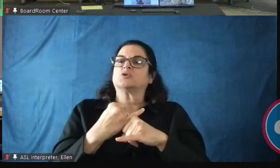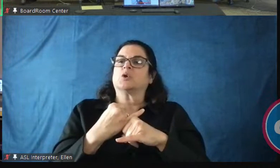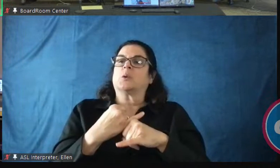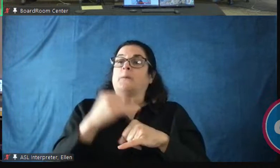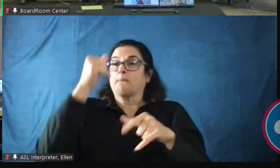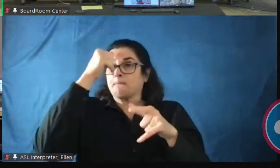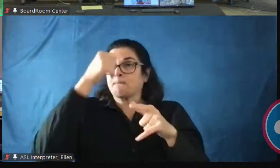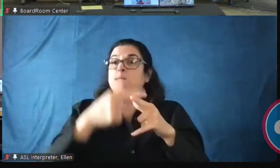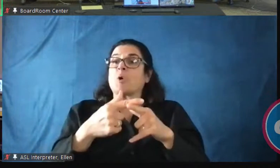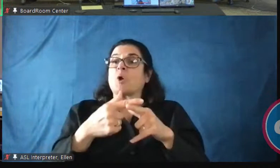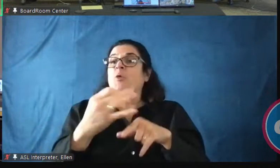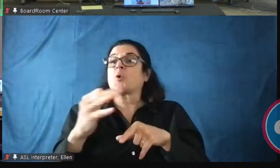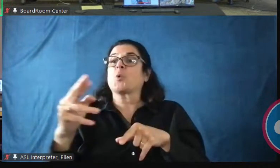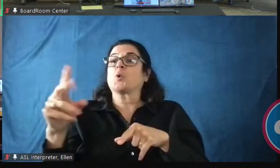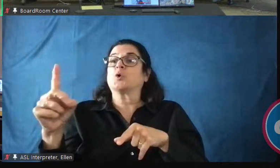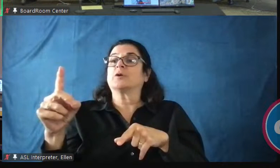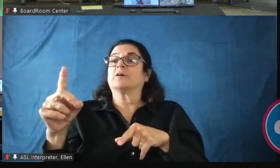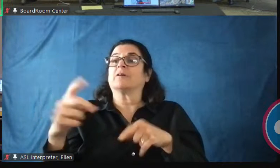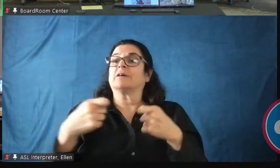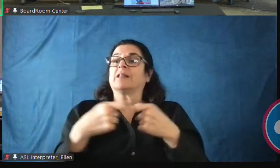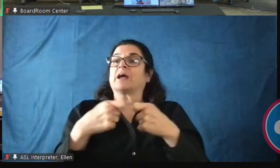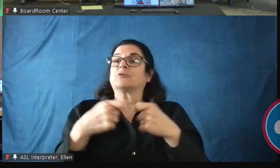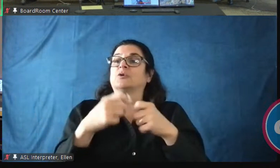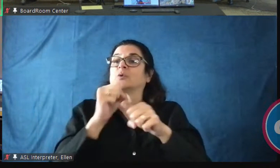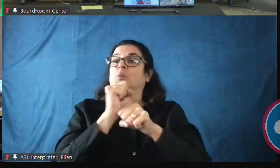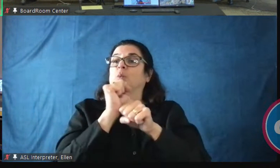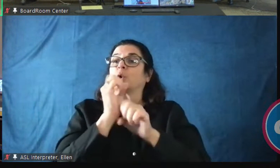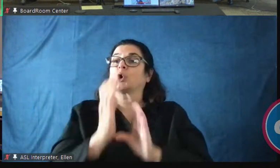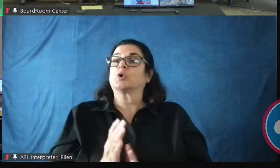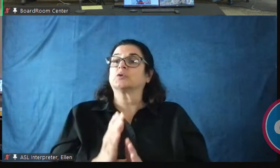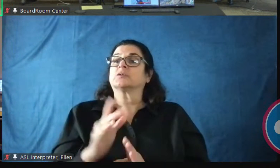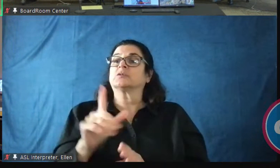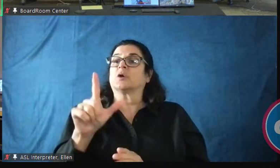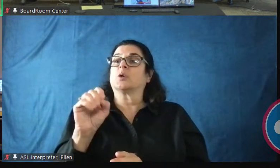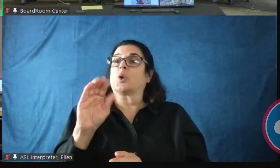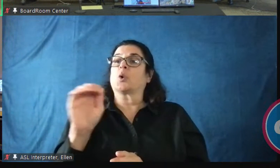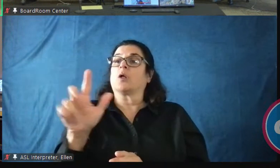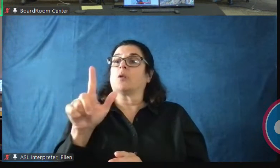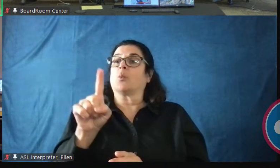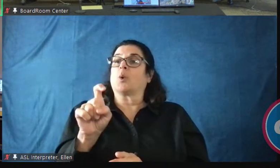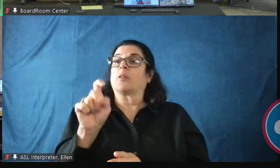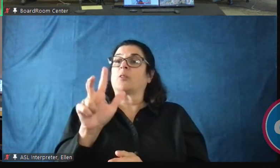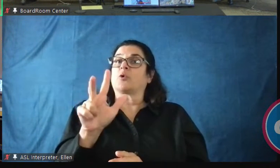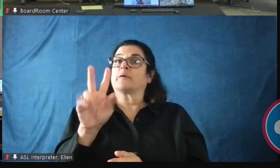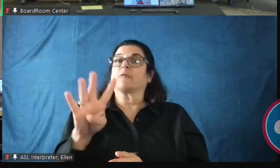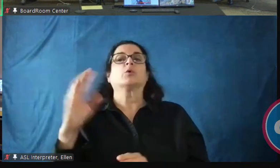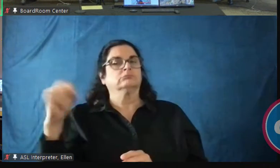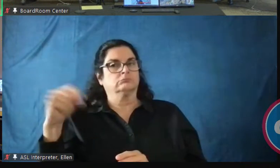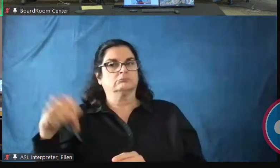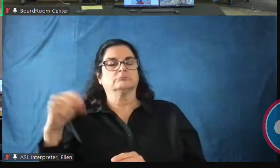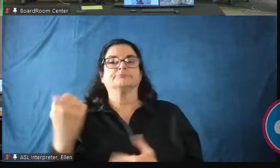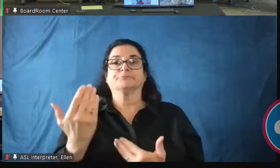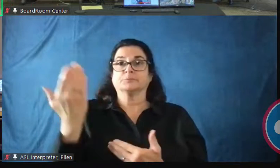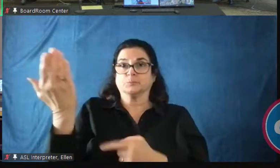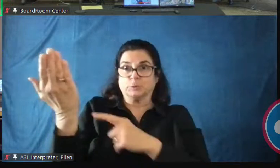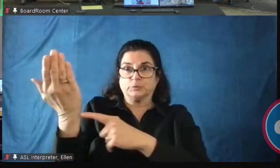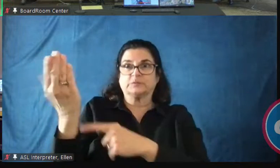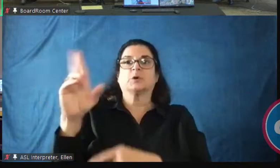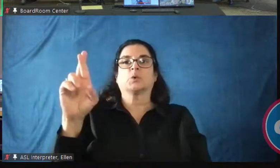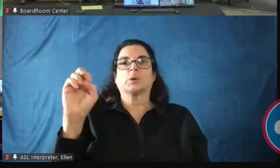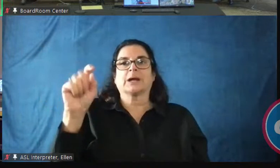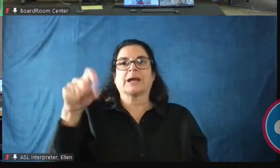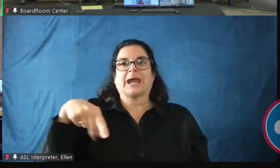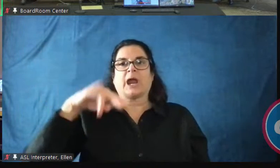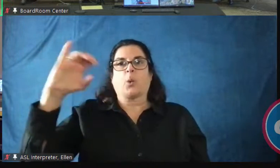Local 134, rail janitors? So moved. Second. It's been moved by Director Recajo, seconded by